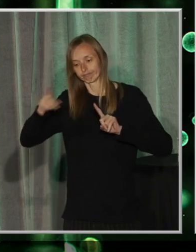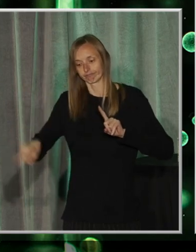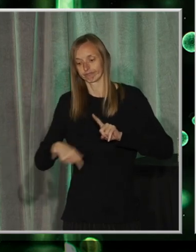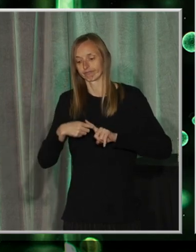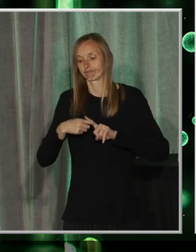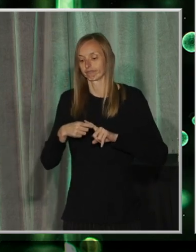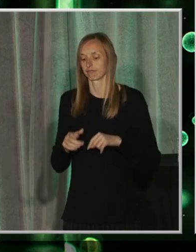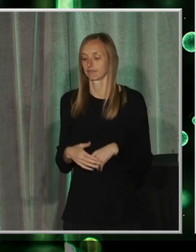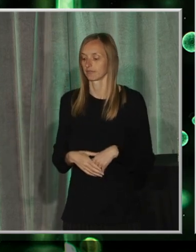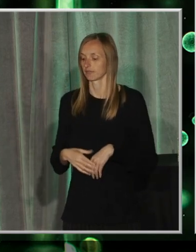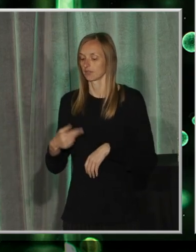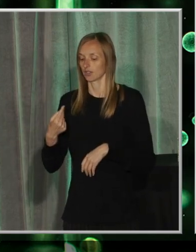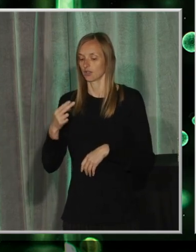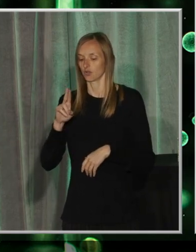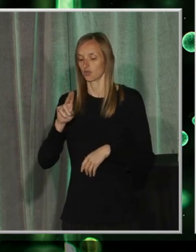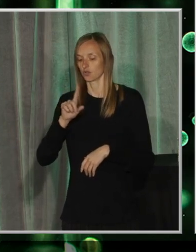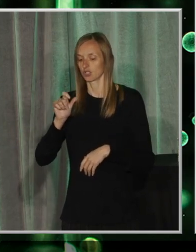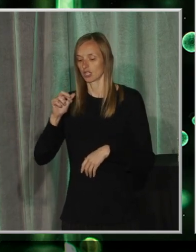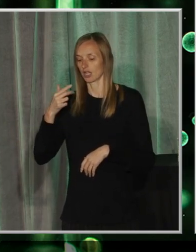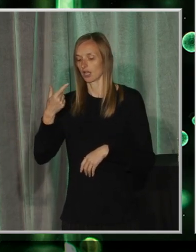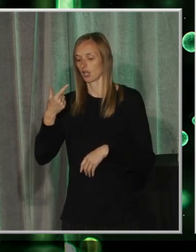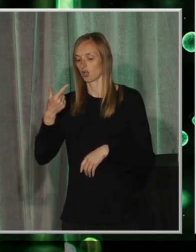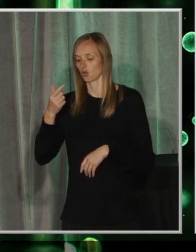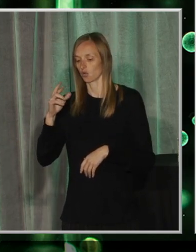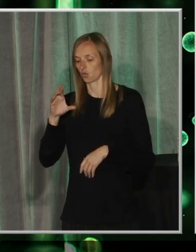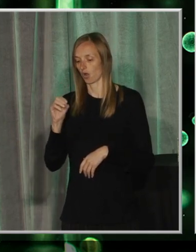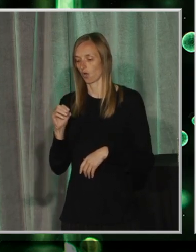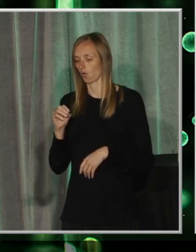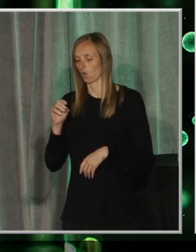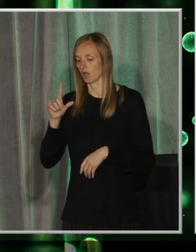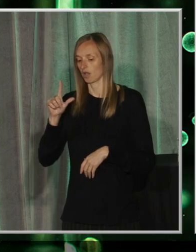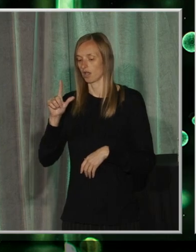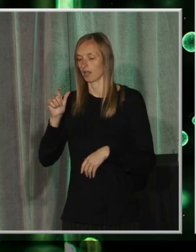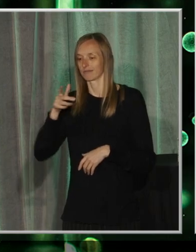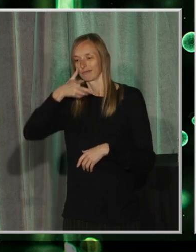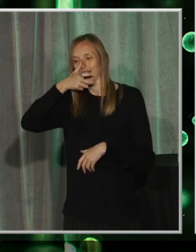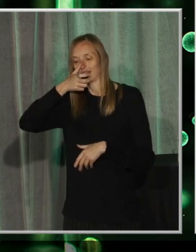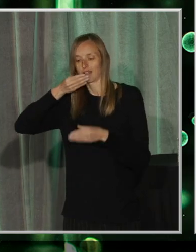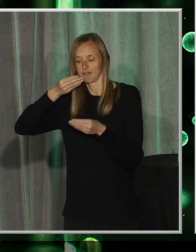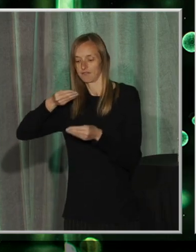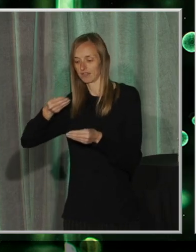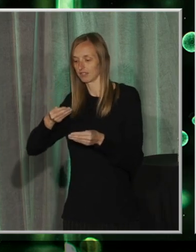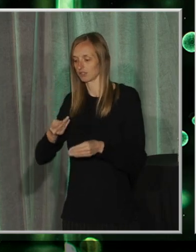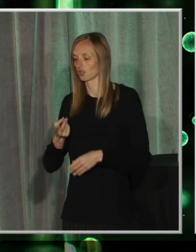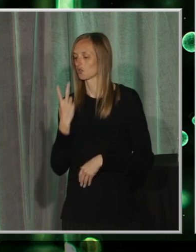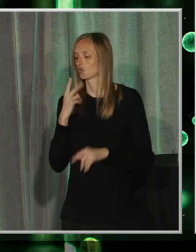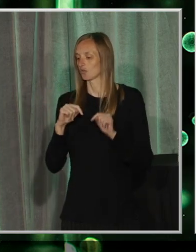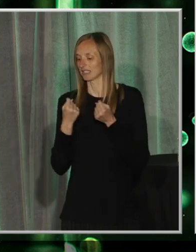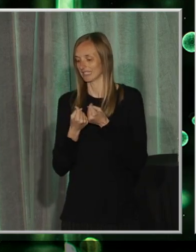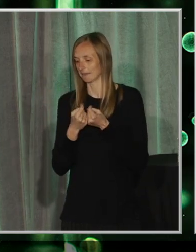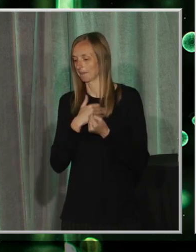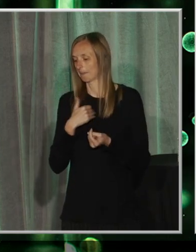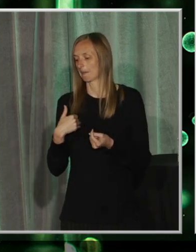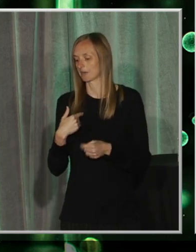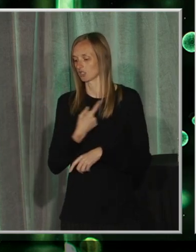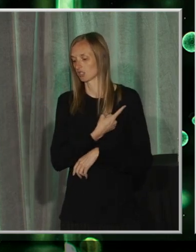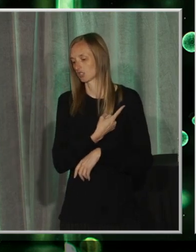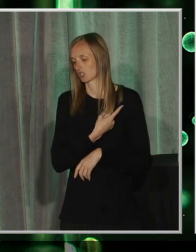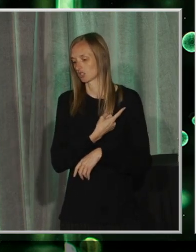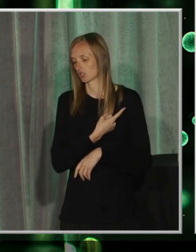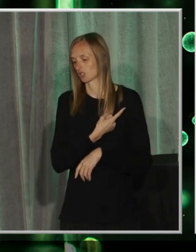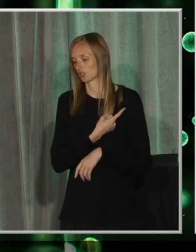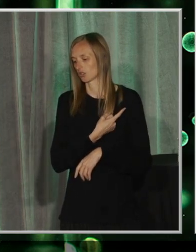our Huzagro larva feeds. That's the picture that shows two of my team members when they were